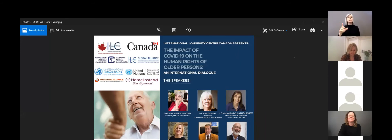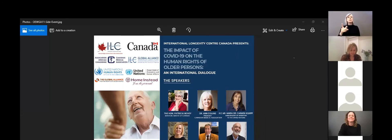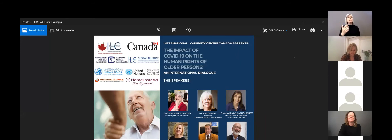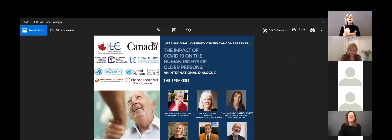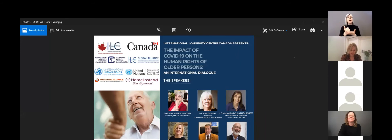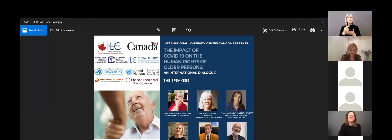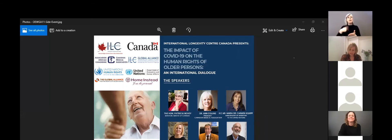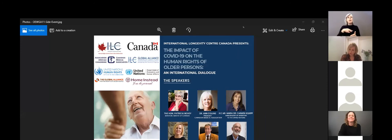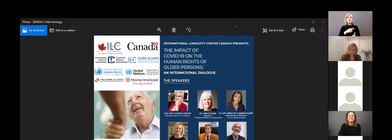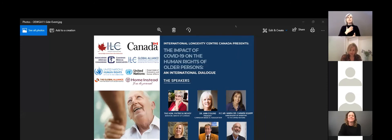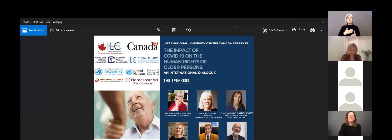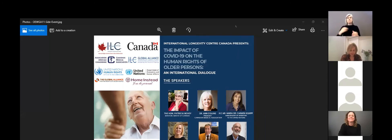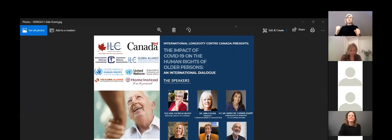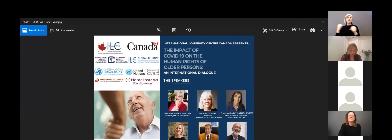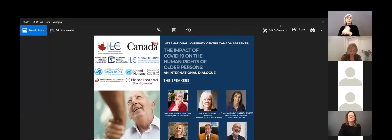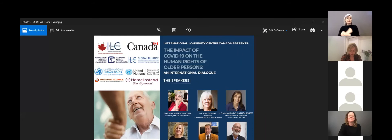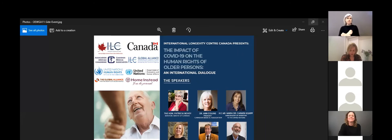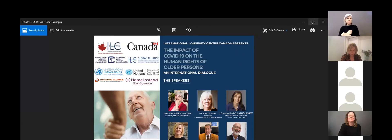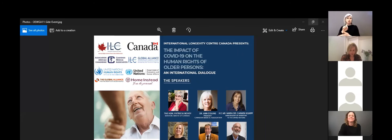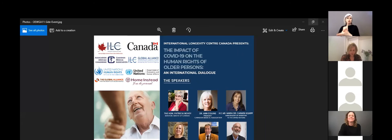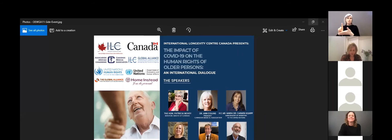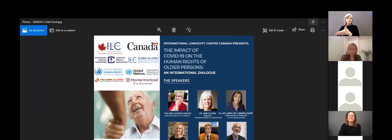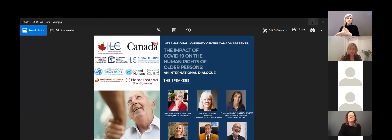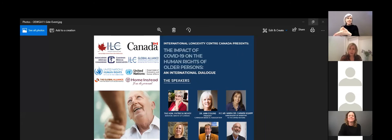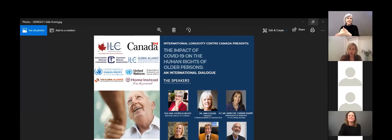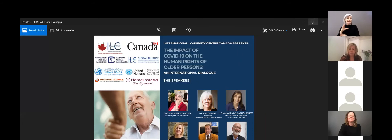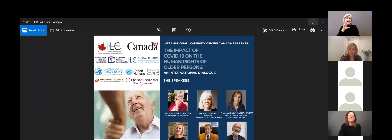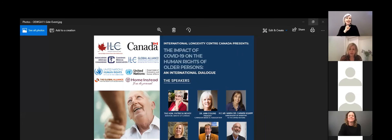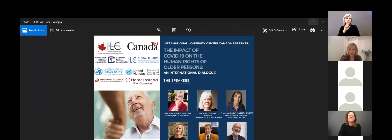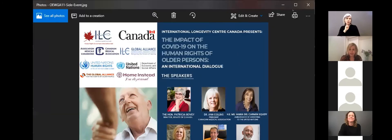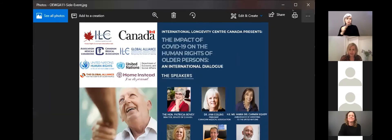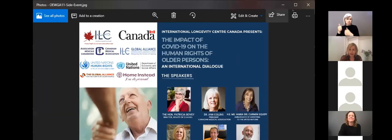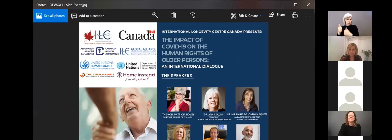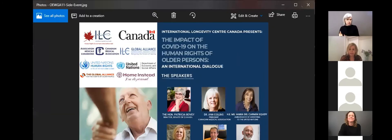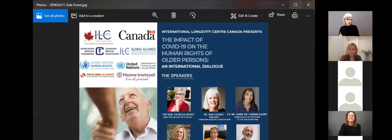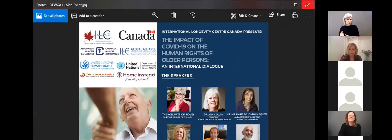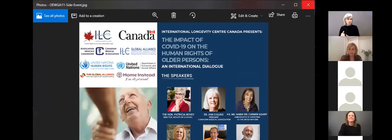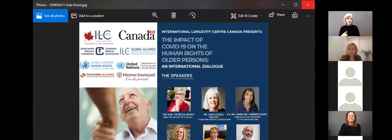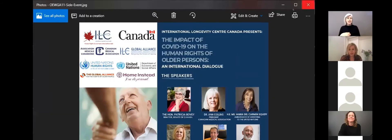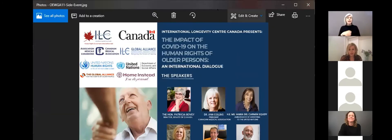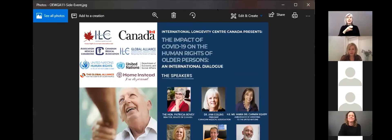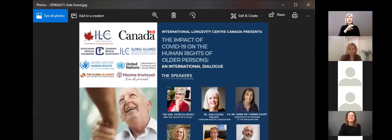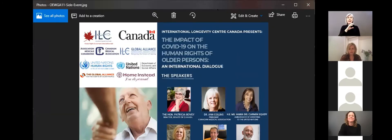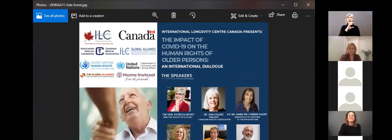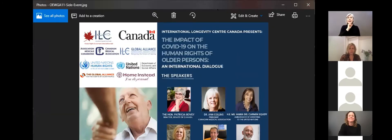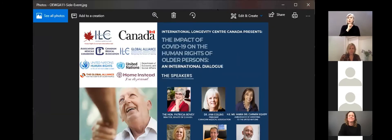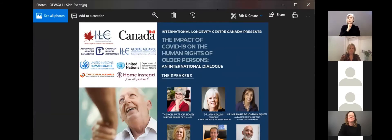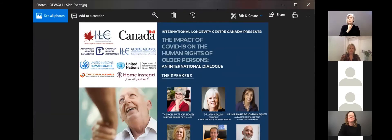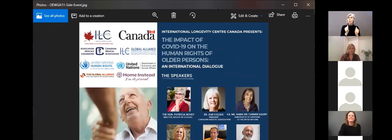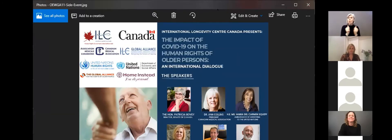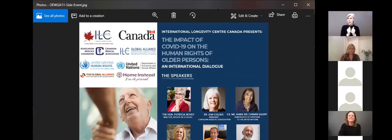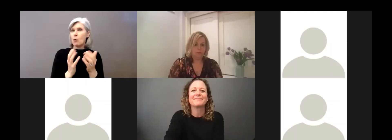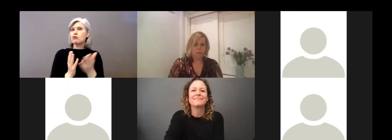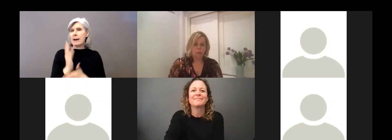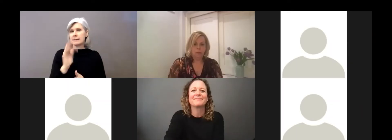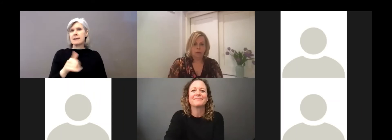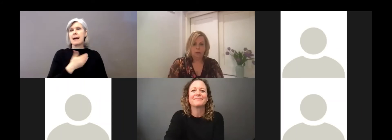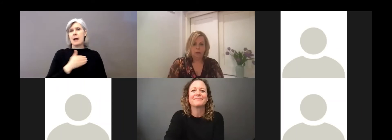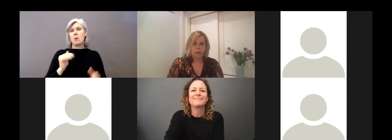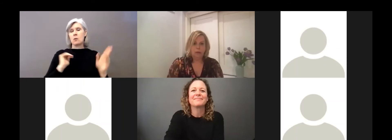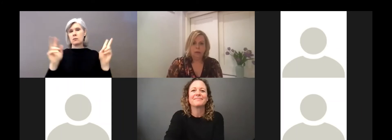ageism. Age with Rights is our slogan. Be a part of it and make it happen. Thank you.